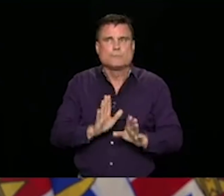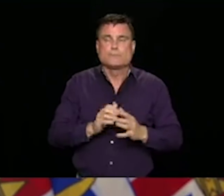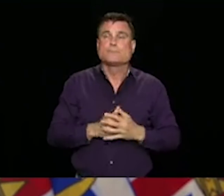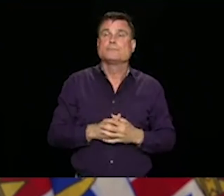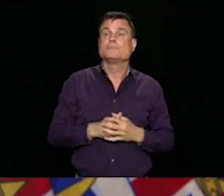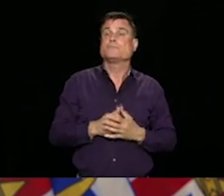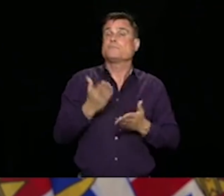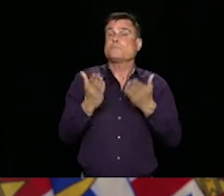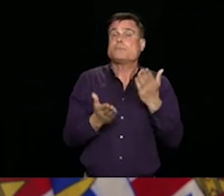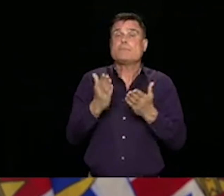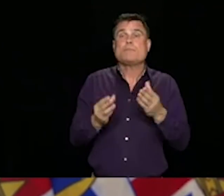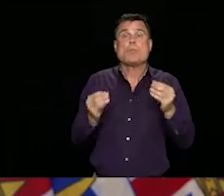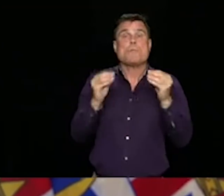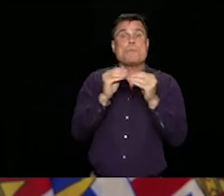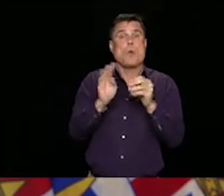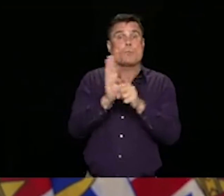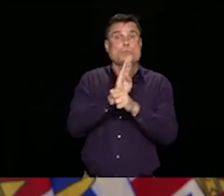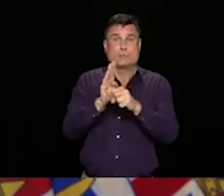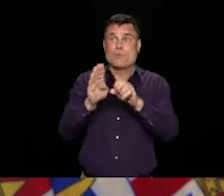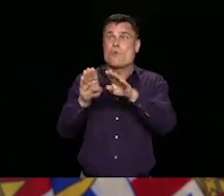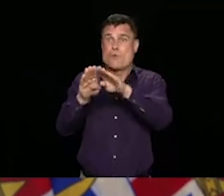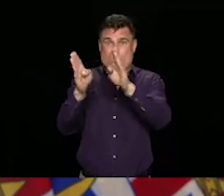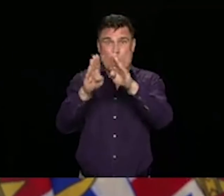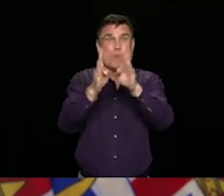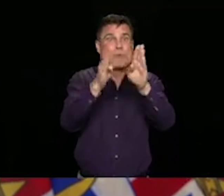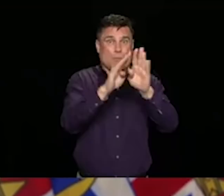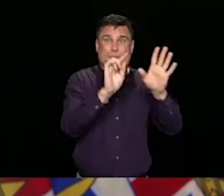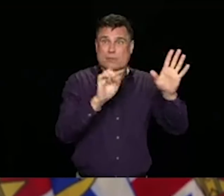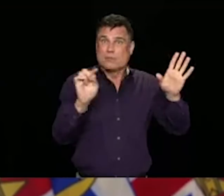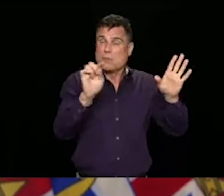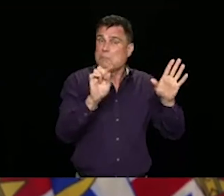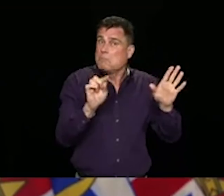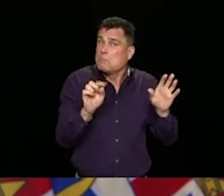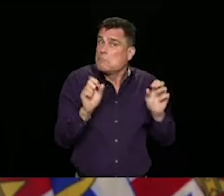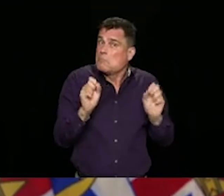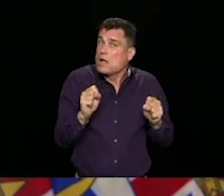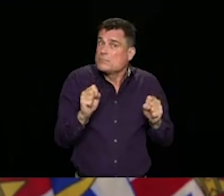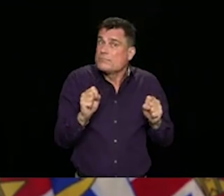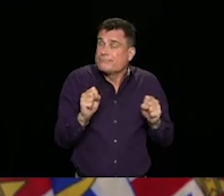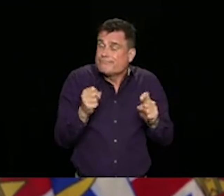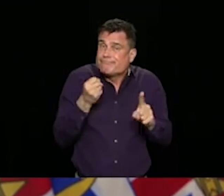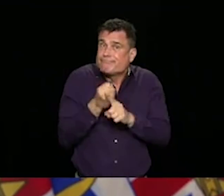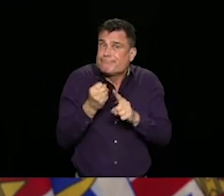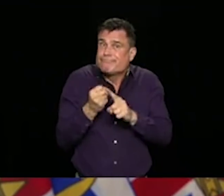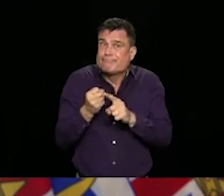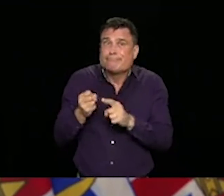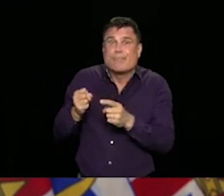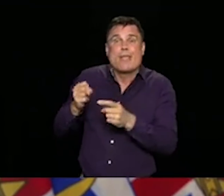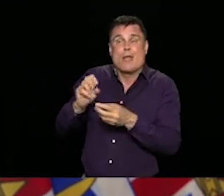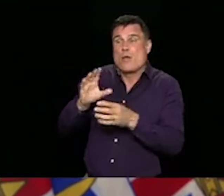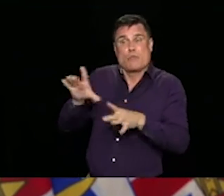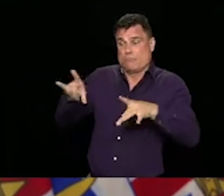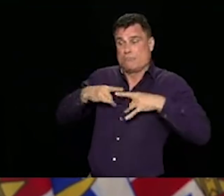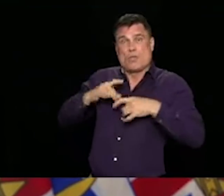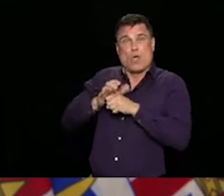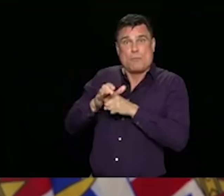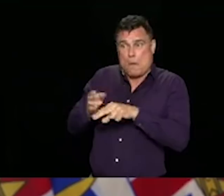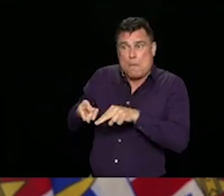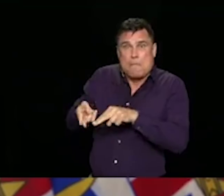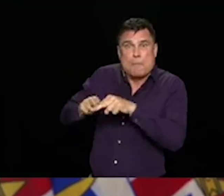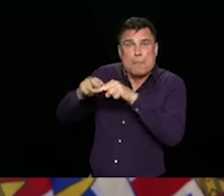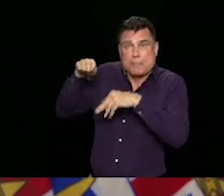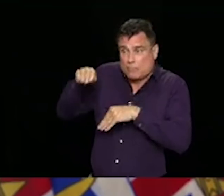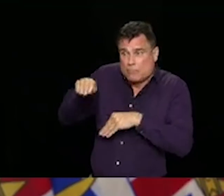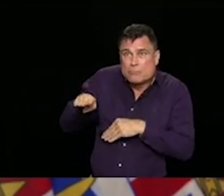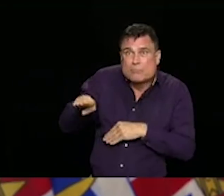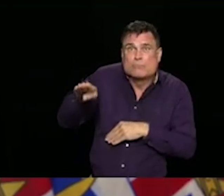may see a resurgence of new cases, and none of us want that. We need to keep our curve flat, and